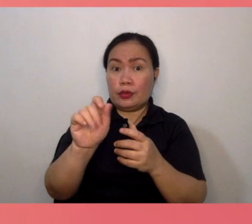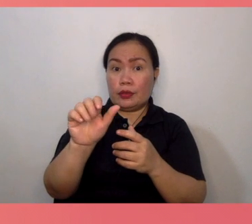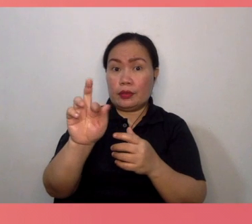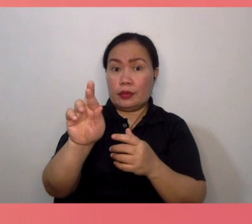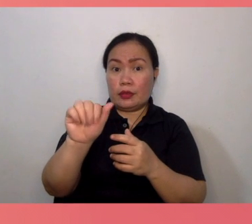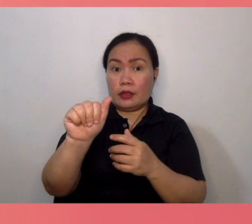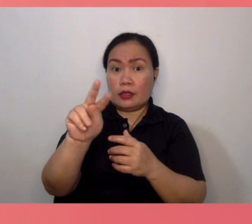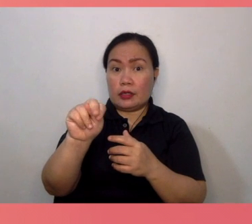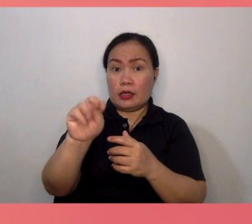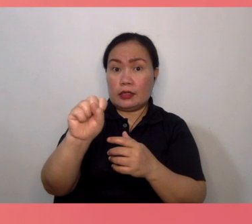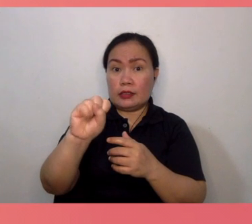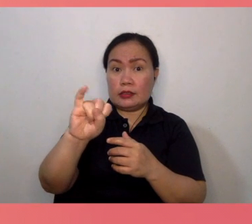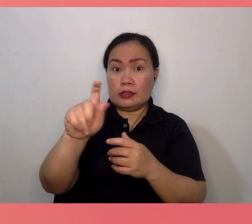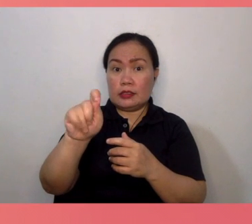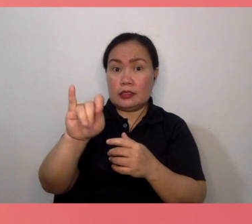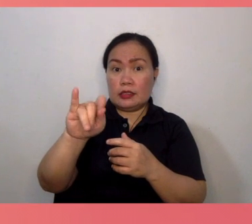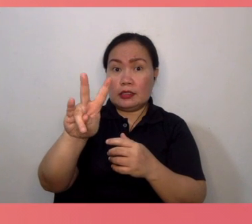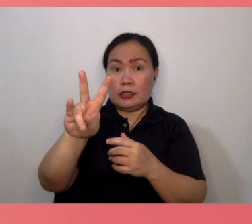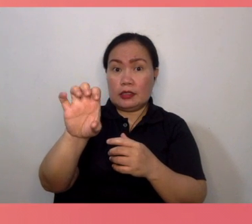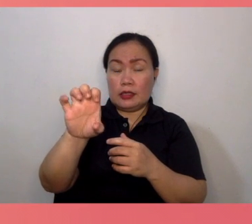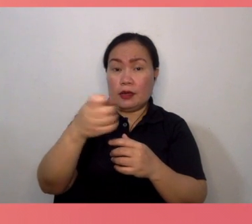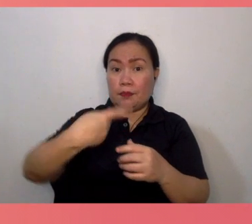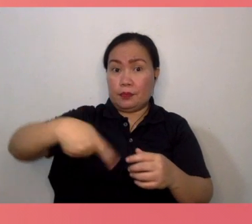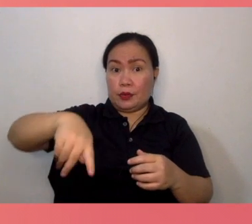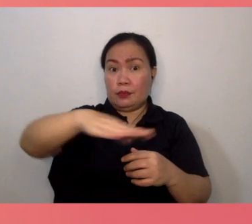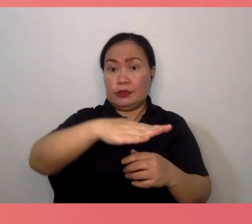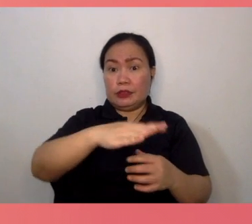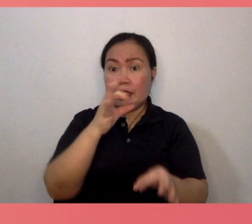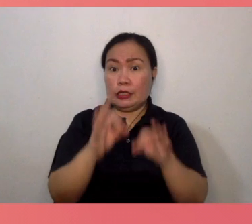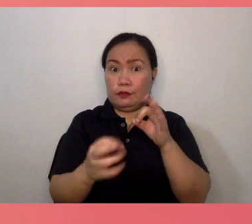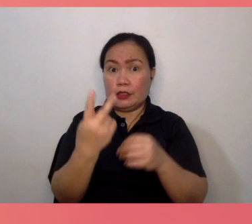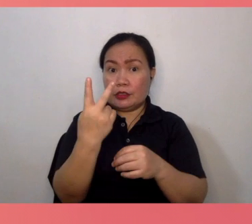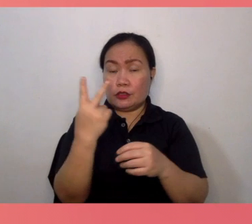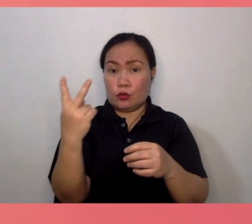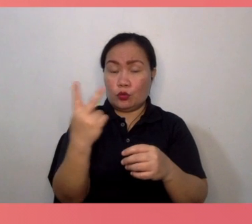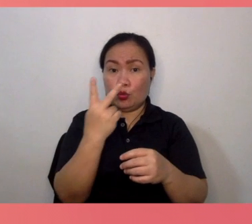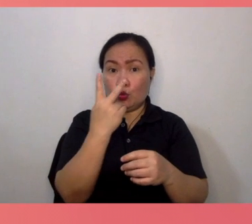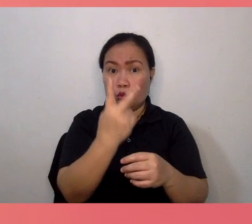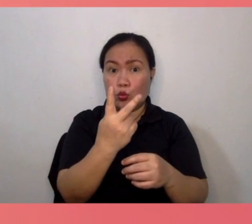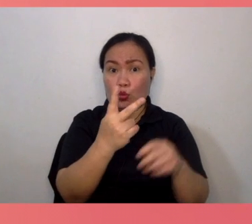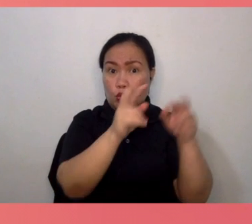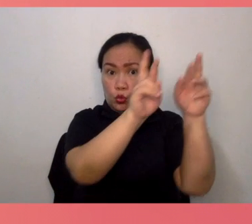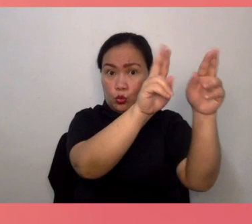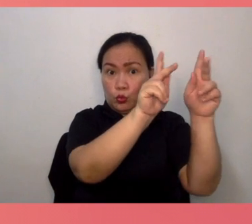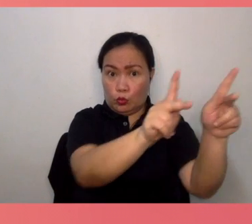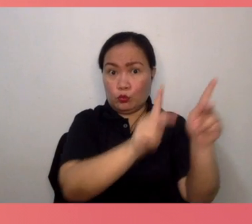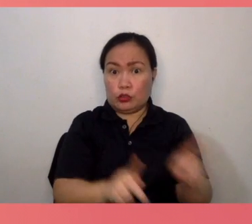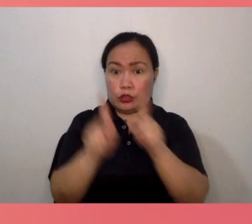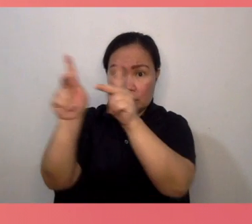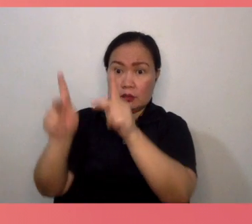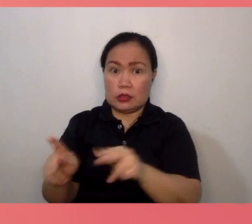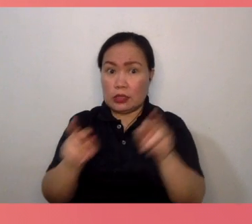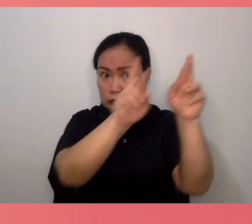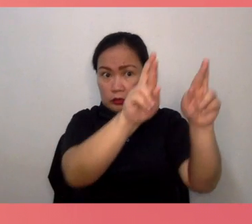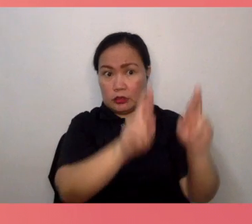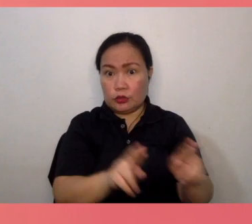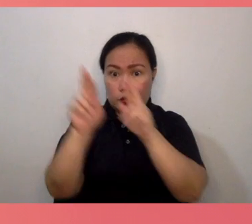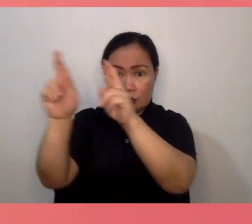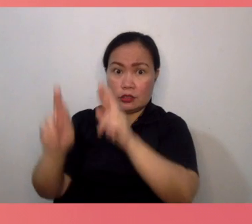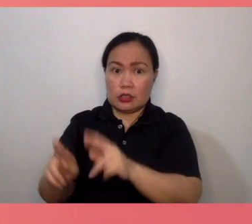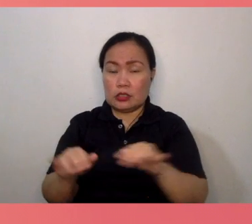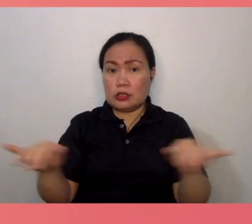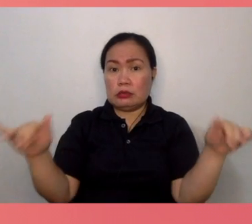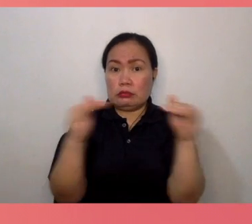property, therefore, if these two proportions or ratios, Okay, so kung itong dalawang ratios na to